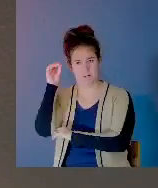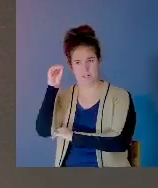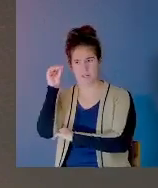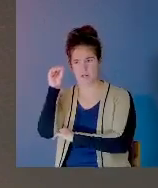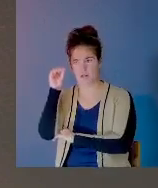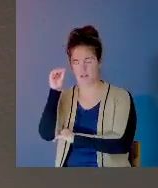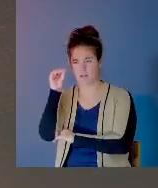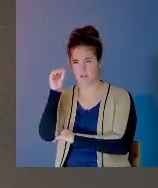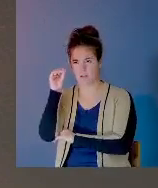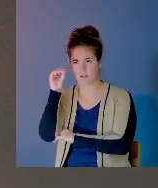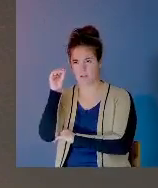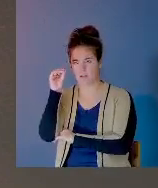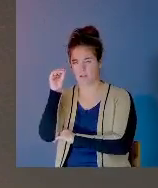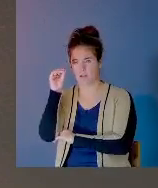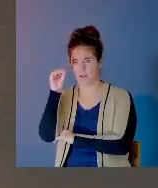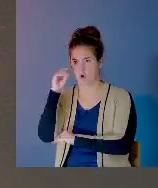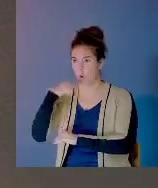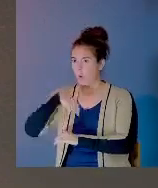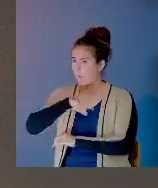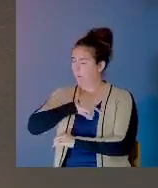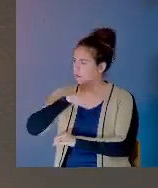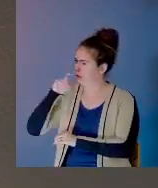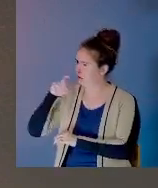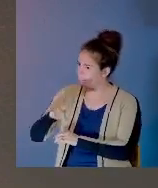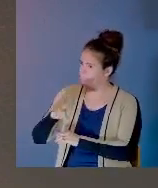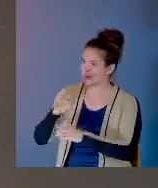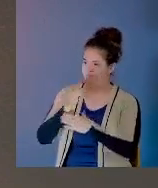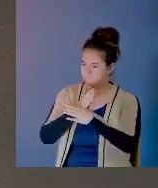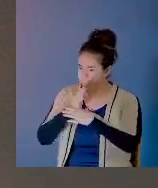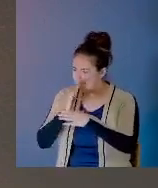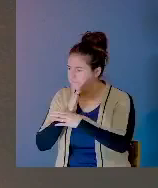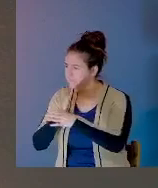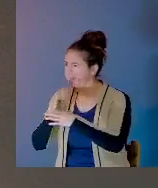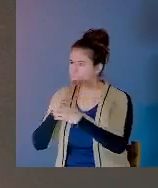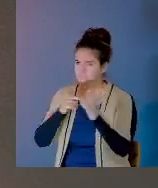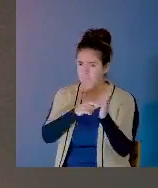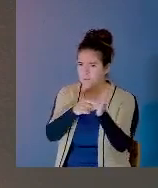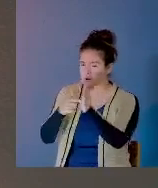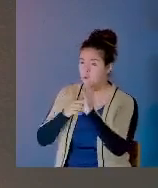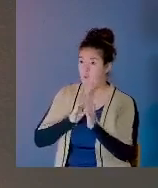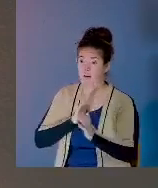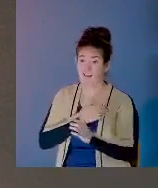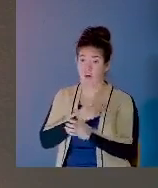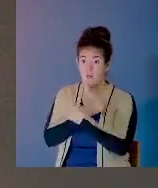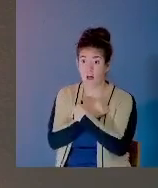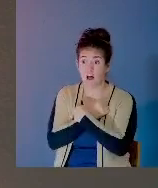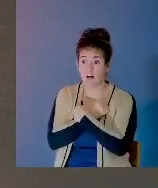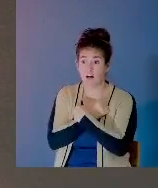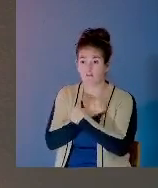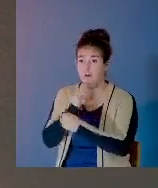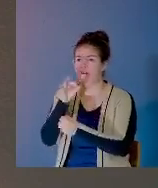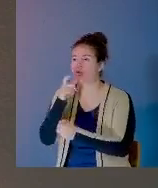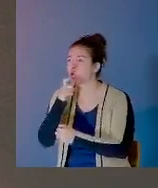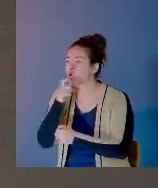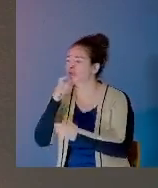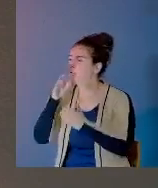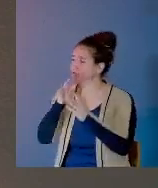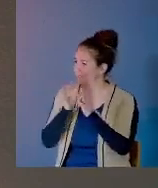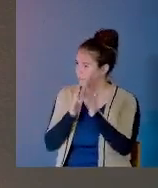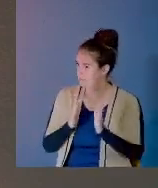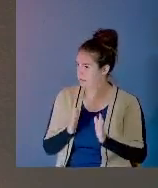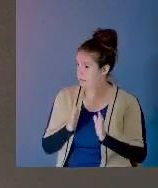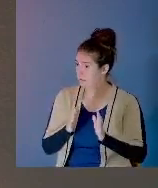praying and sharing our love of Jesus. I wear this yarmulke. I'm not